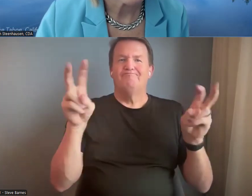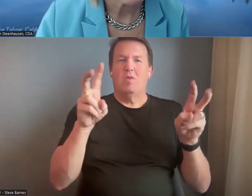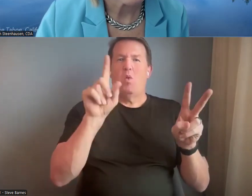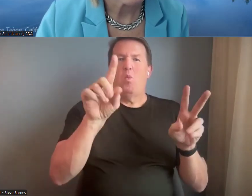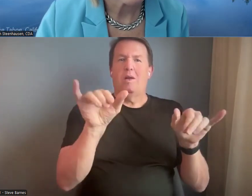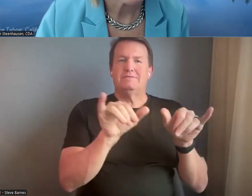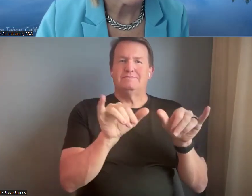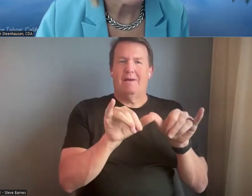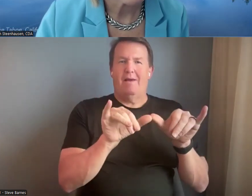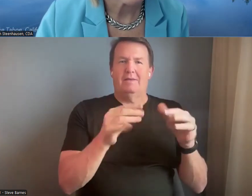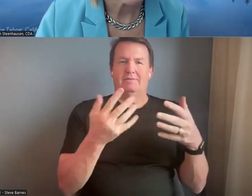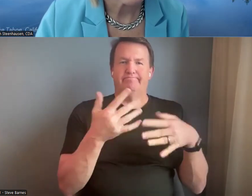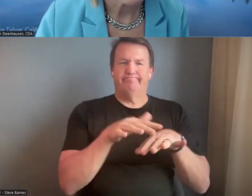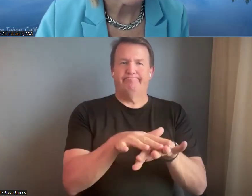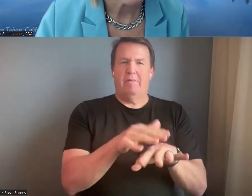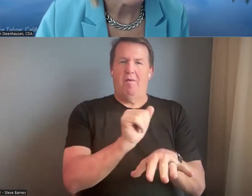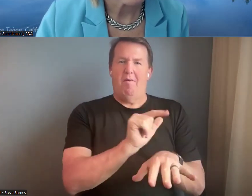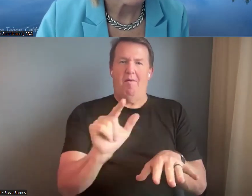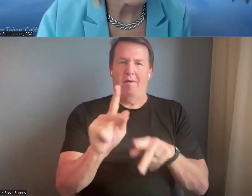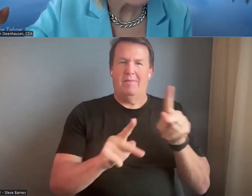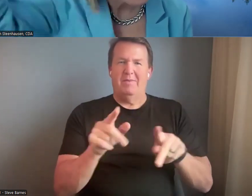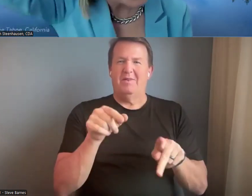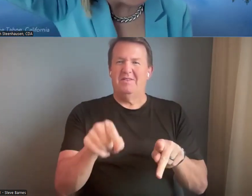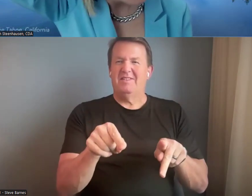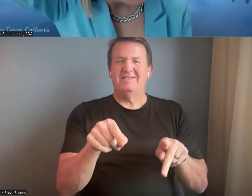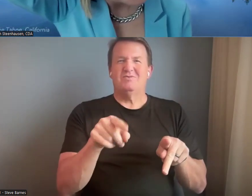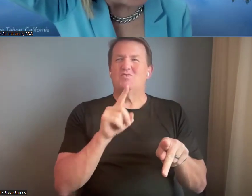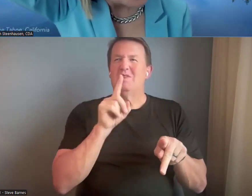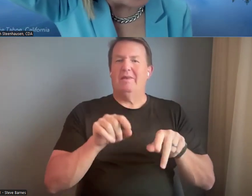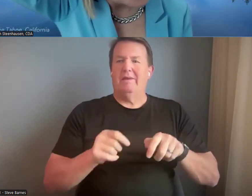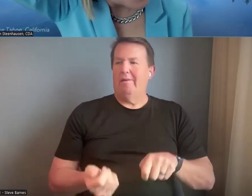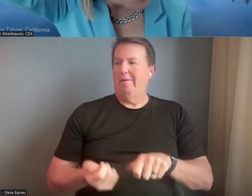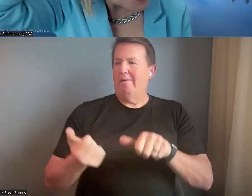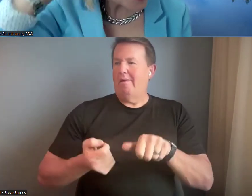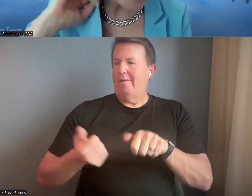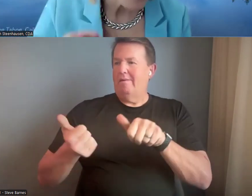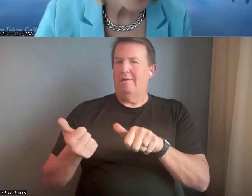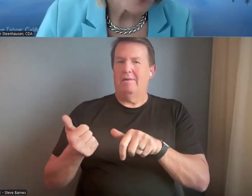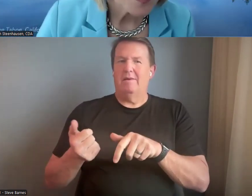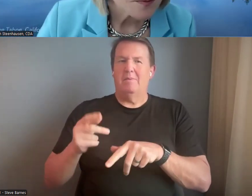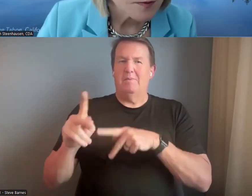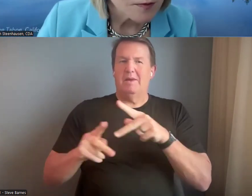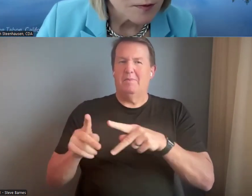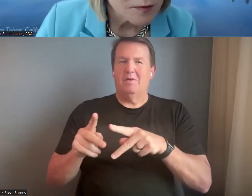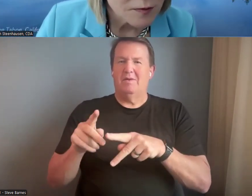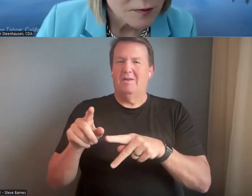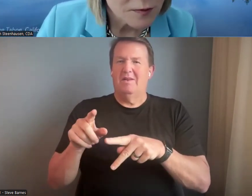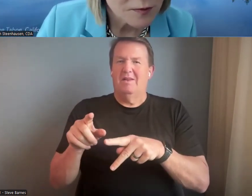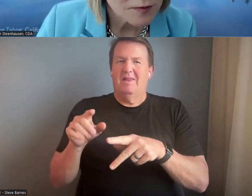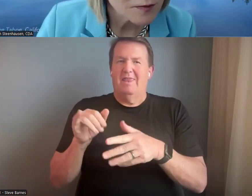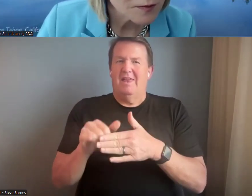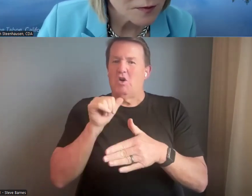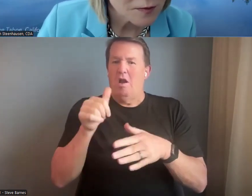kind of like time tax for marginalized groups, particularly LGBTQ folks. So